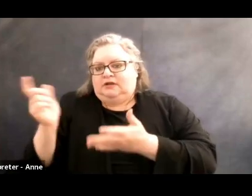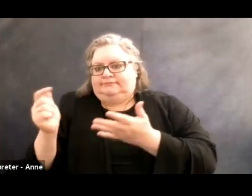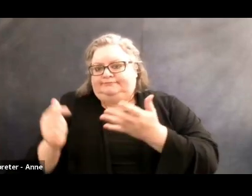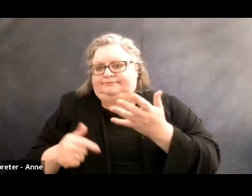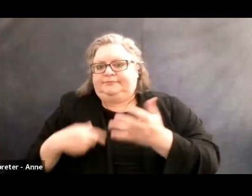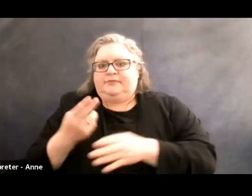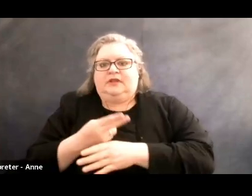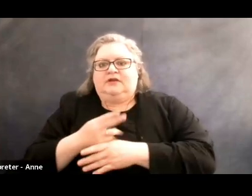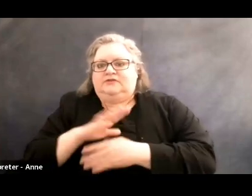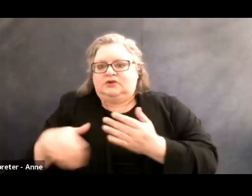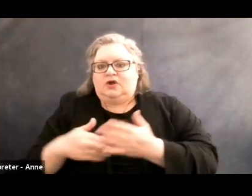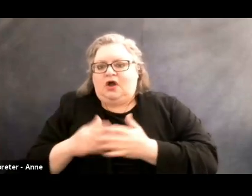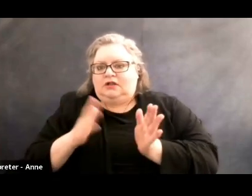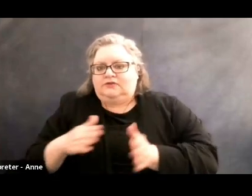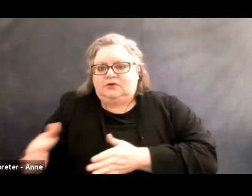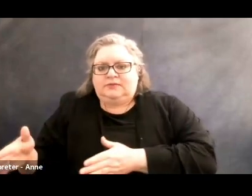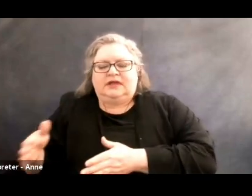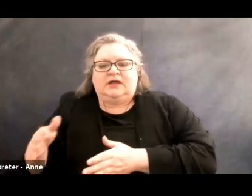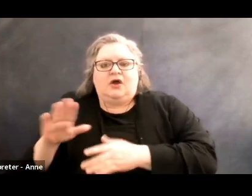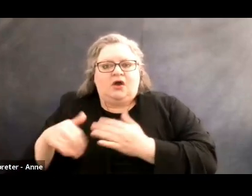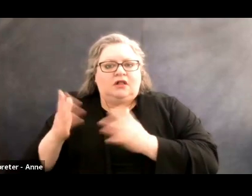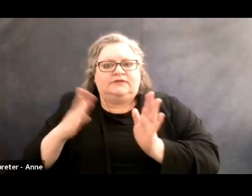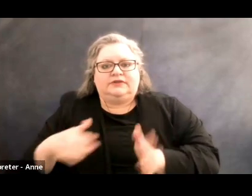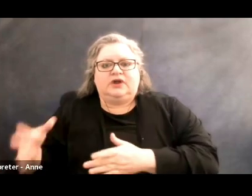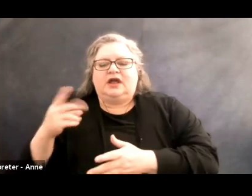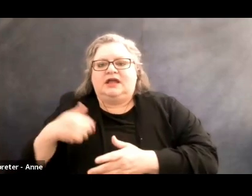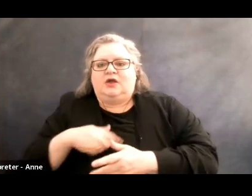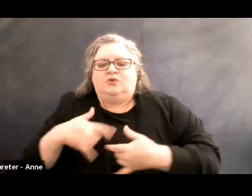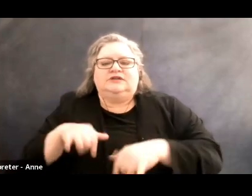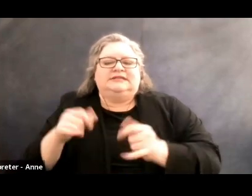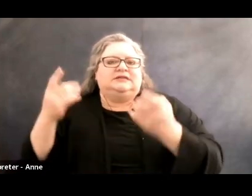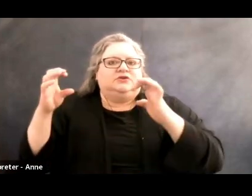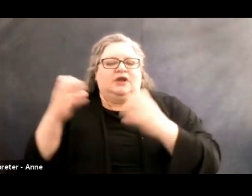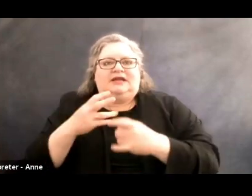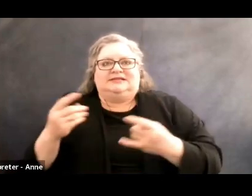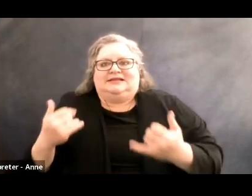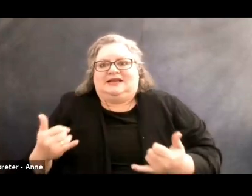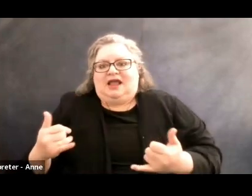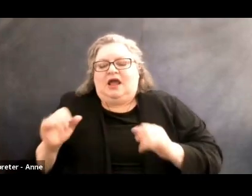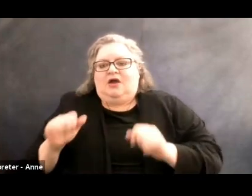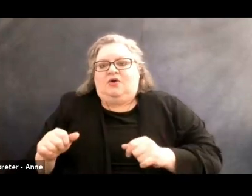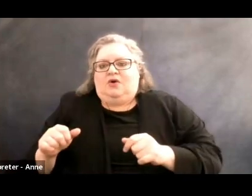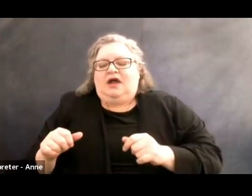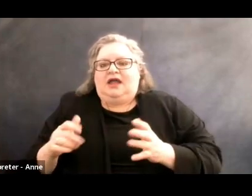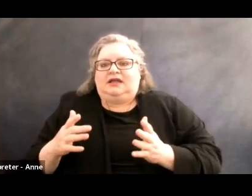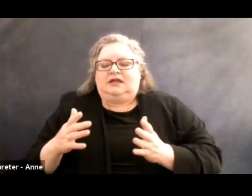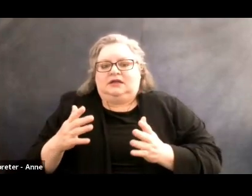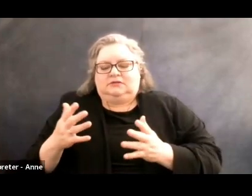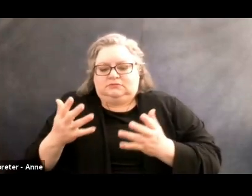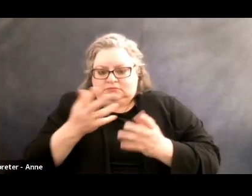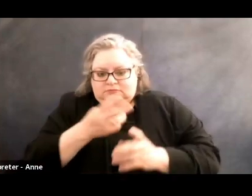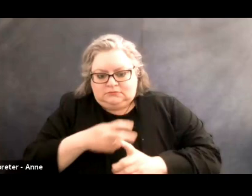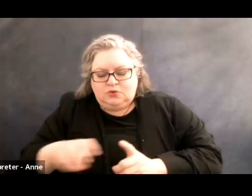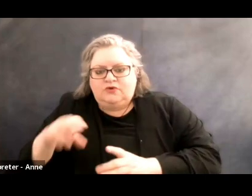I've used all of those strategies, and we're still in crisis. And now I can move into these things and not feel